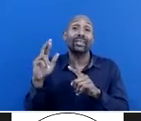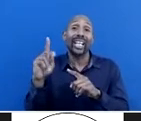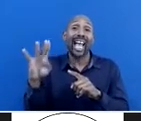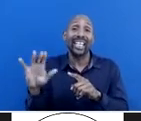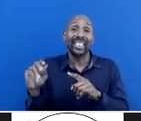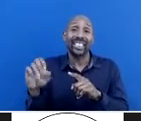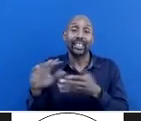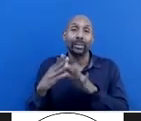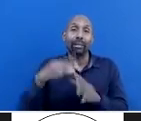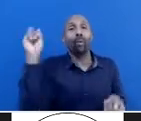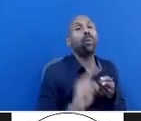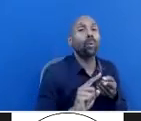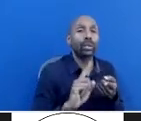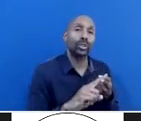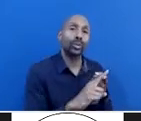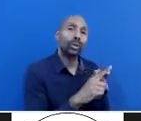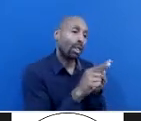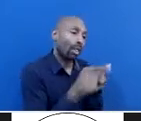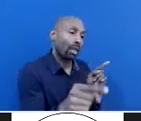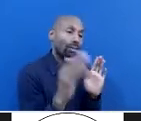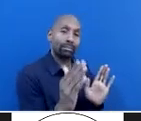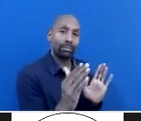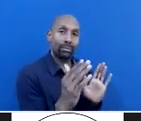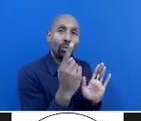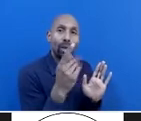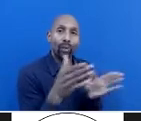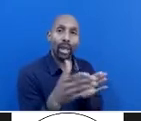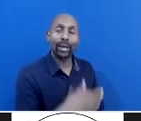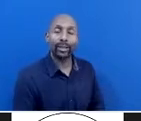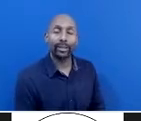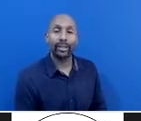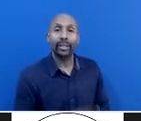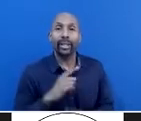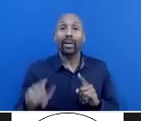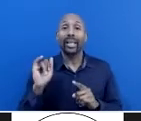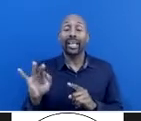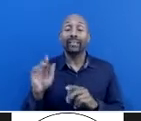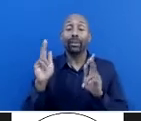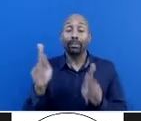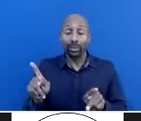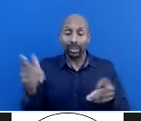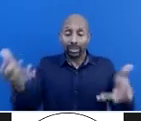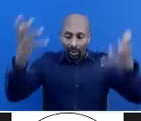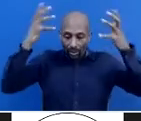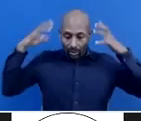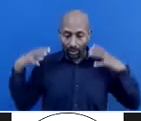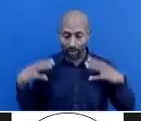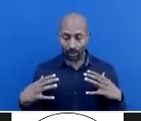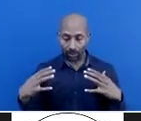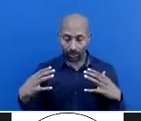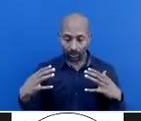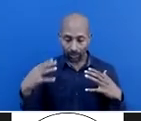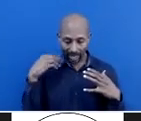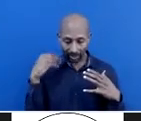The way that an embodied experience transmits to the senses at multiple